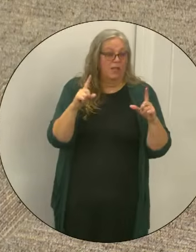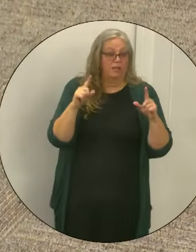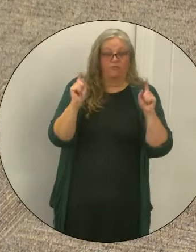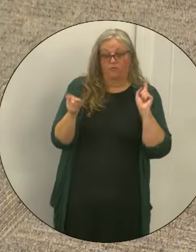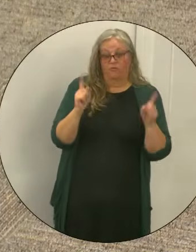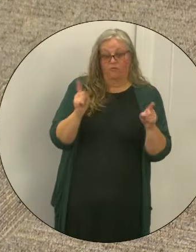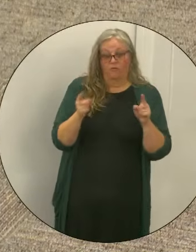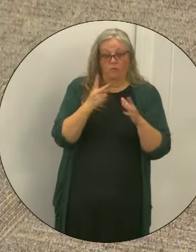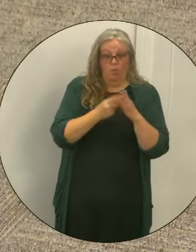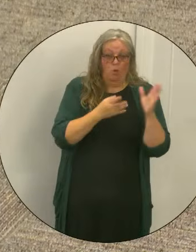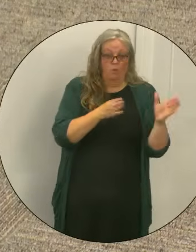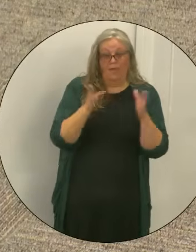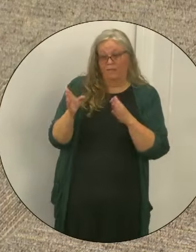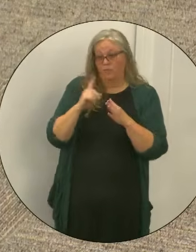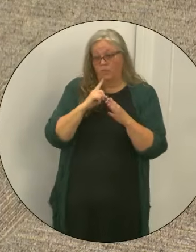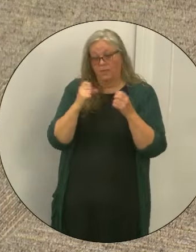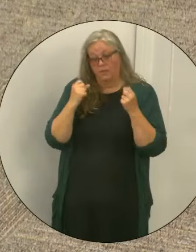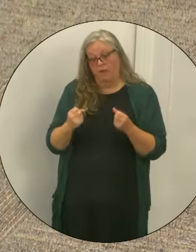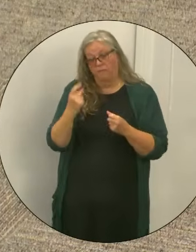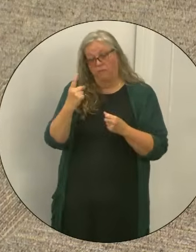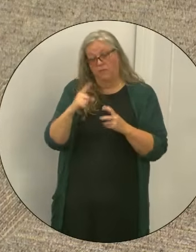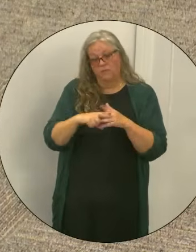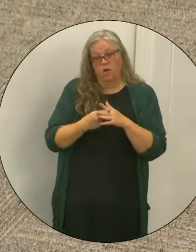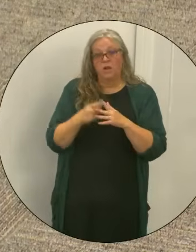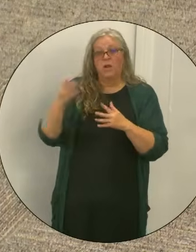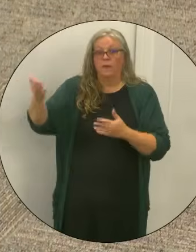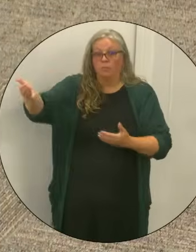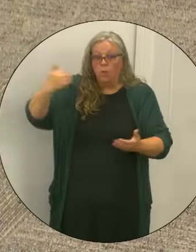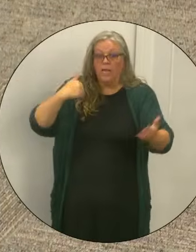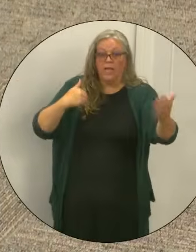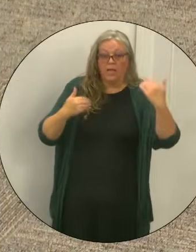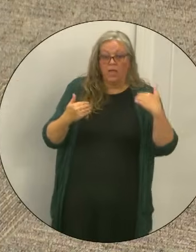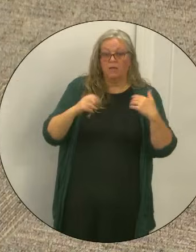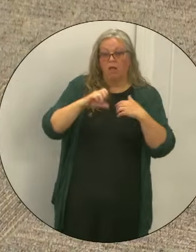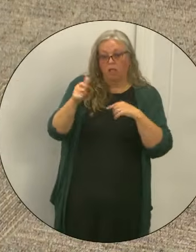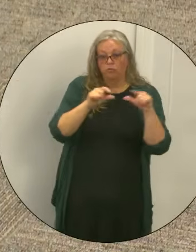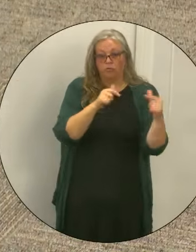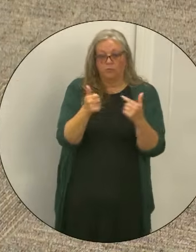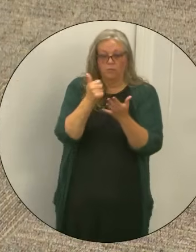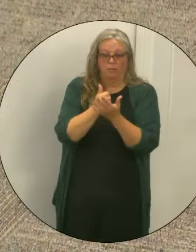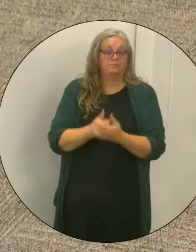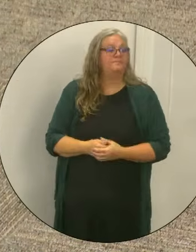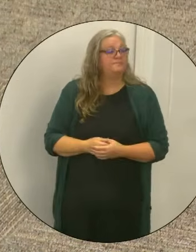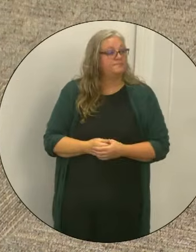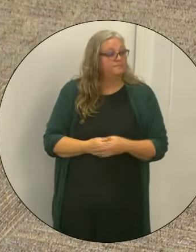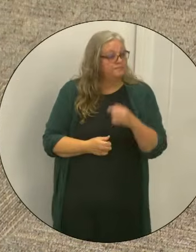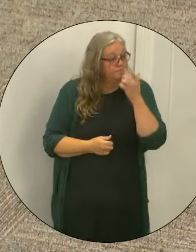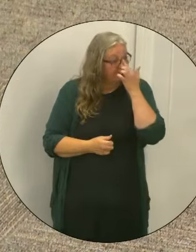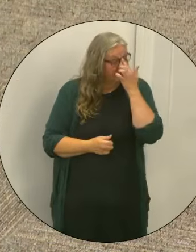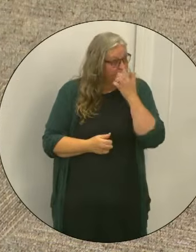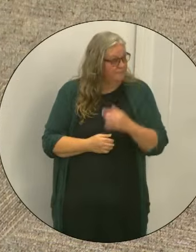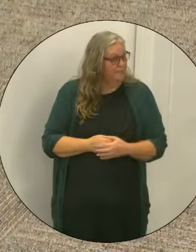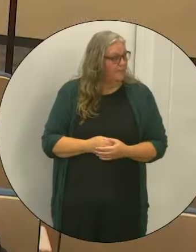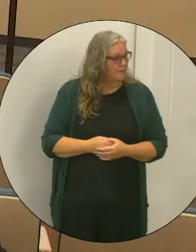but that was a real powerful one where we started bringing in other groups based on how powerful that was.